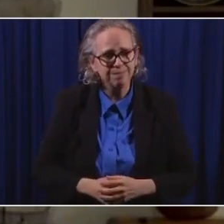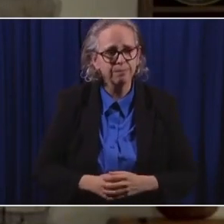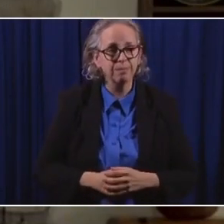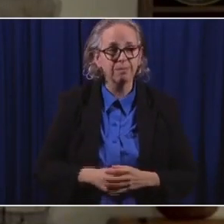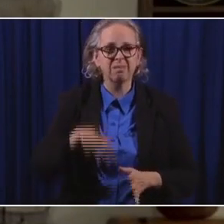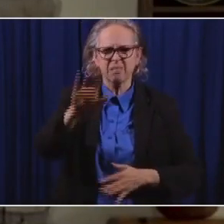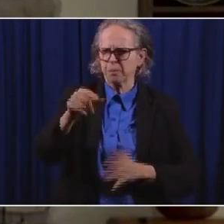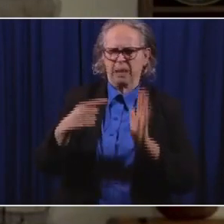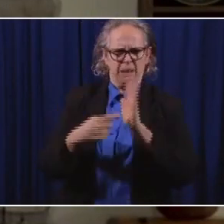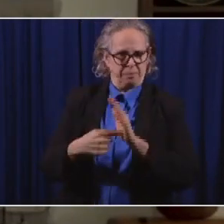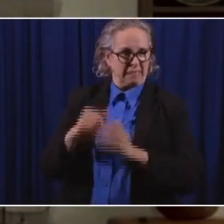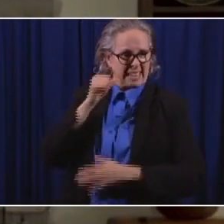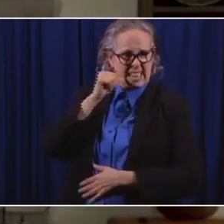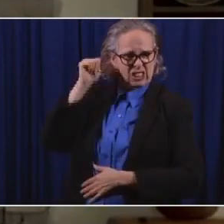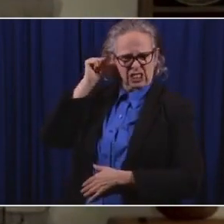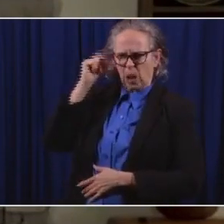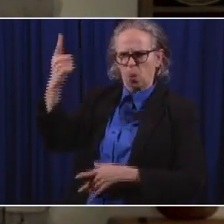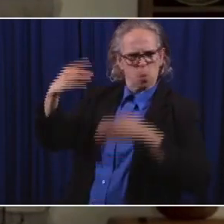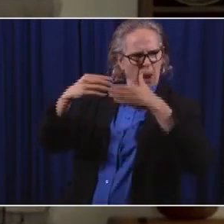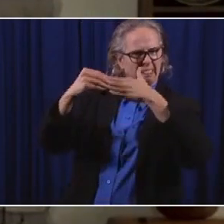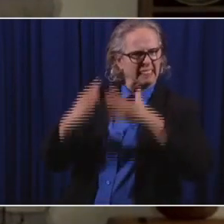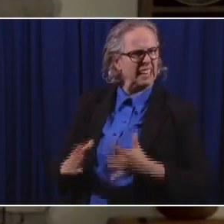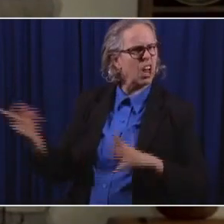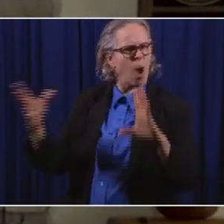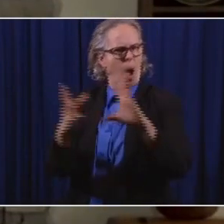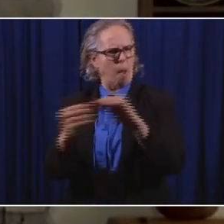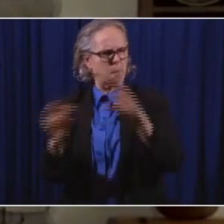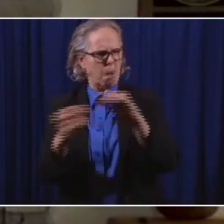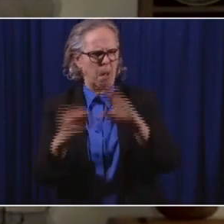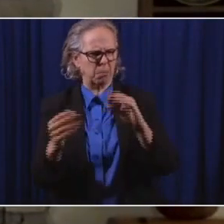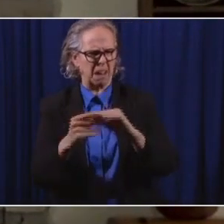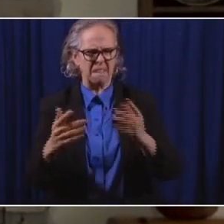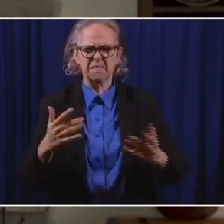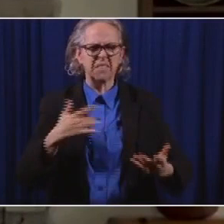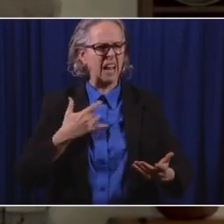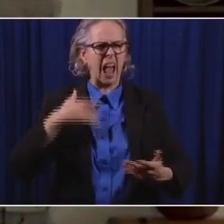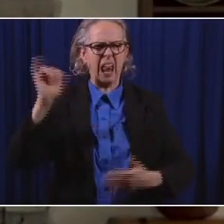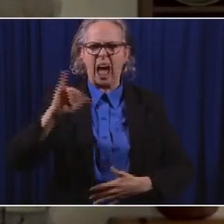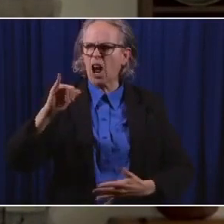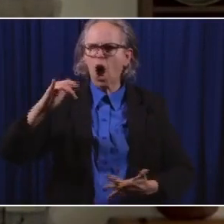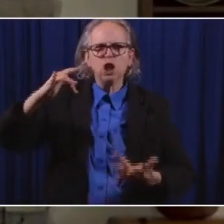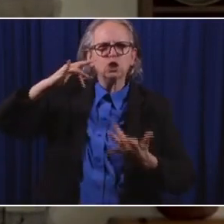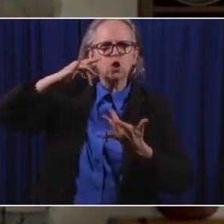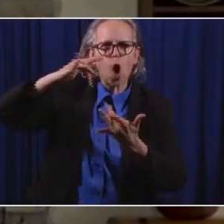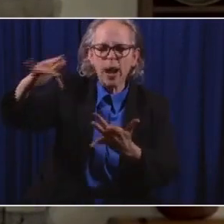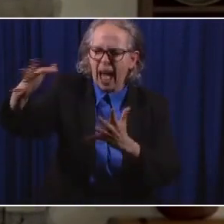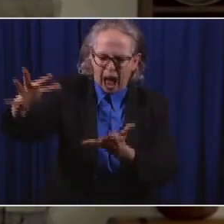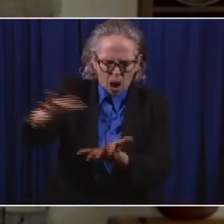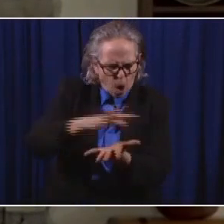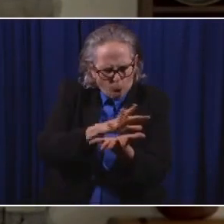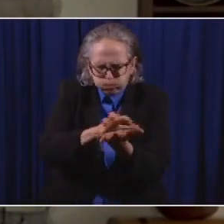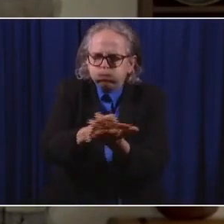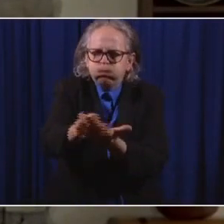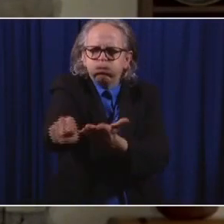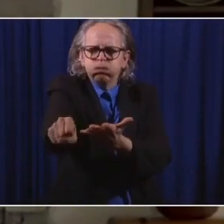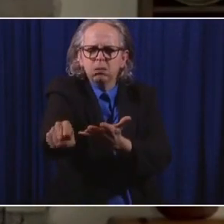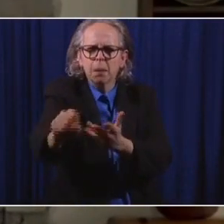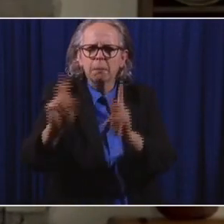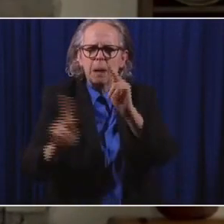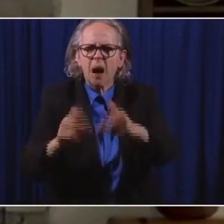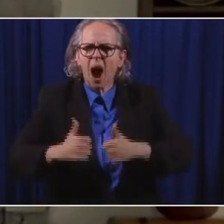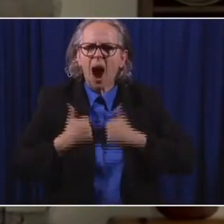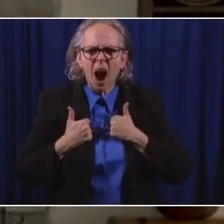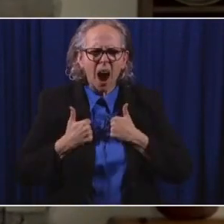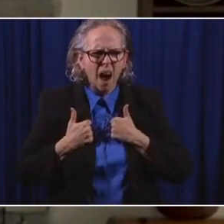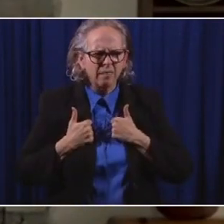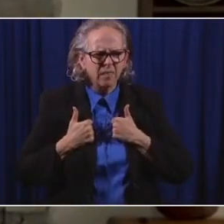tornado hit our county, and he said it has hit our county, he said everybody rallied together. We came out to help friends. We came